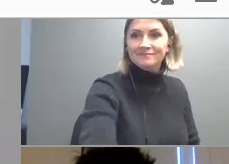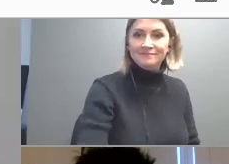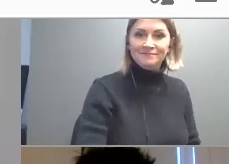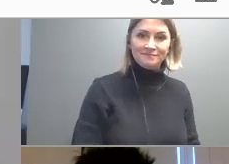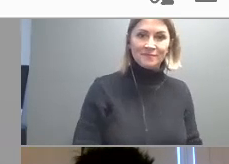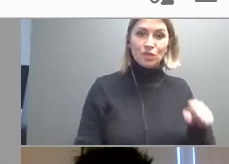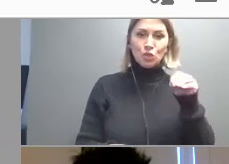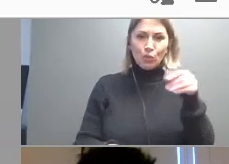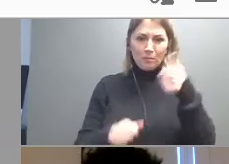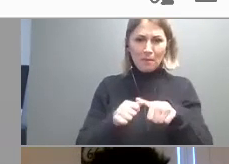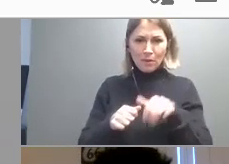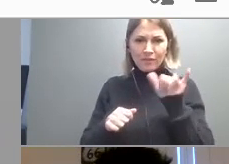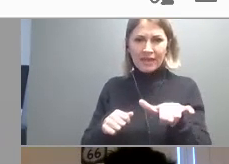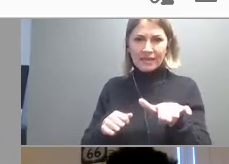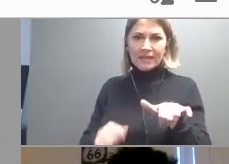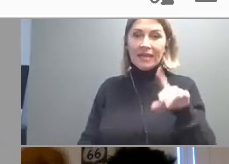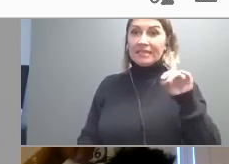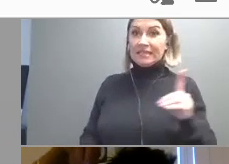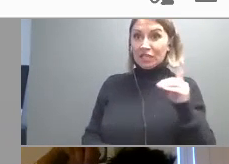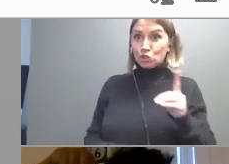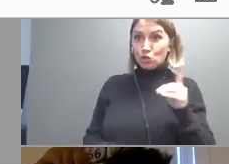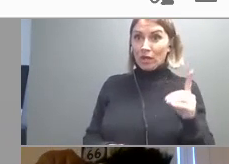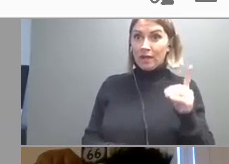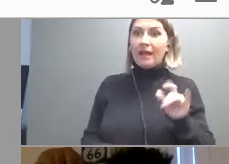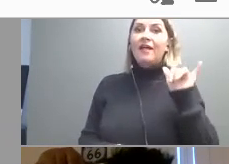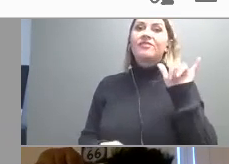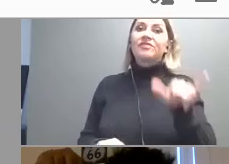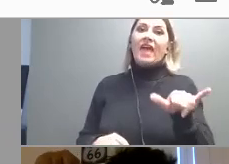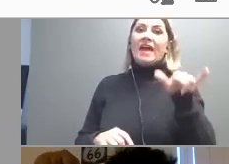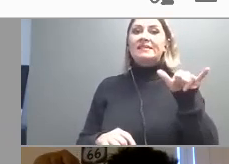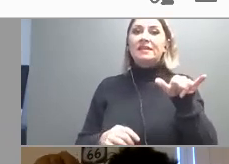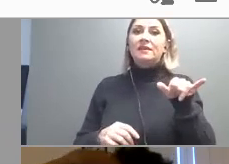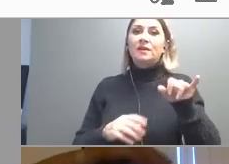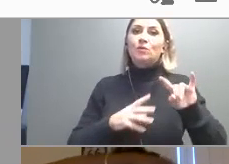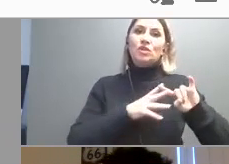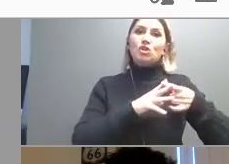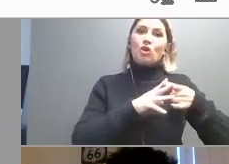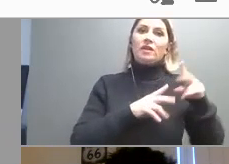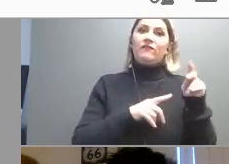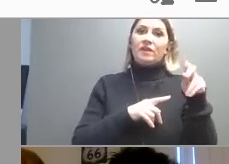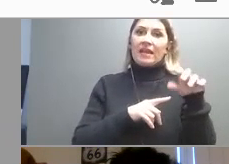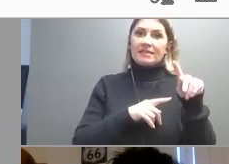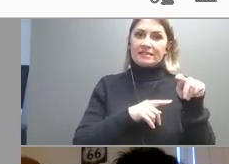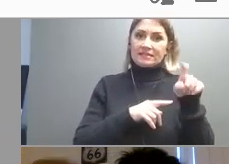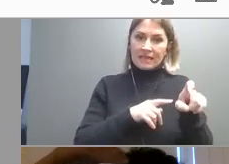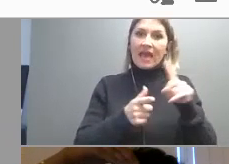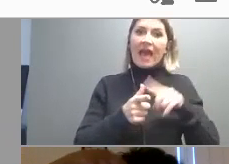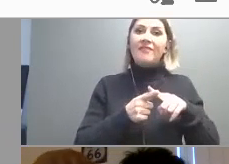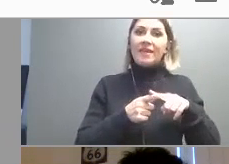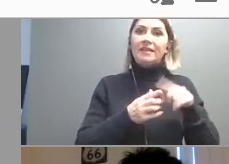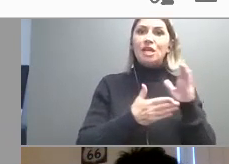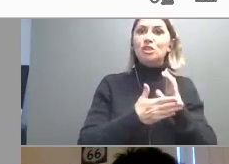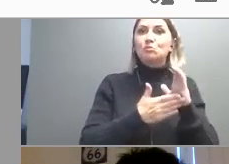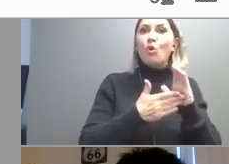So remember that Dijkstra just accounted for the first starting vertex, and then just explored